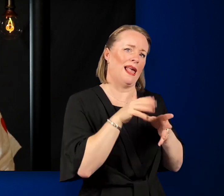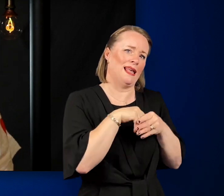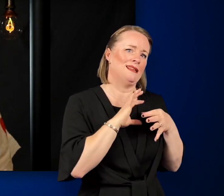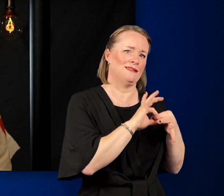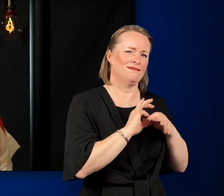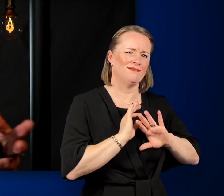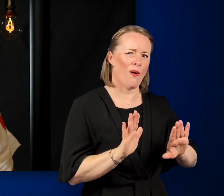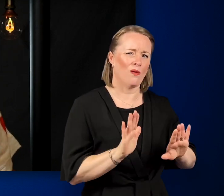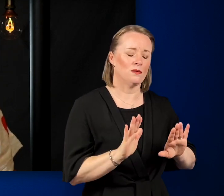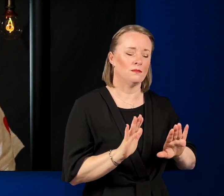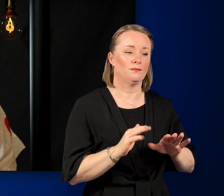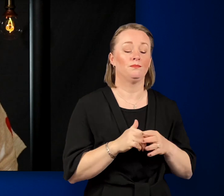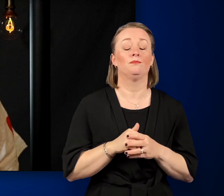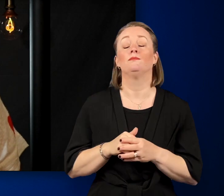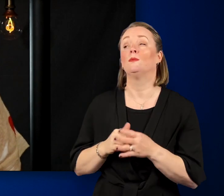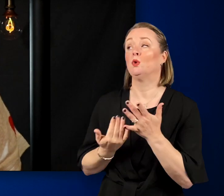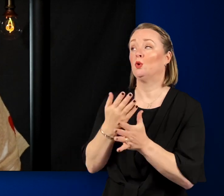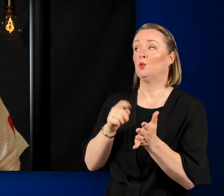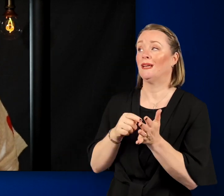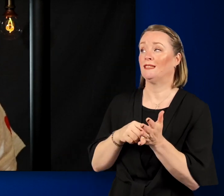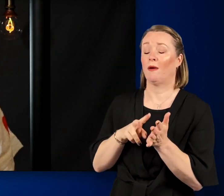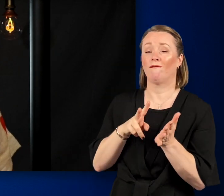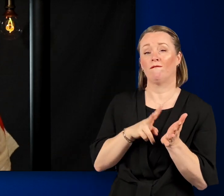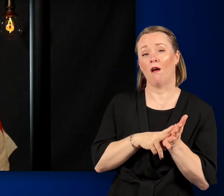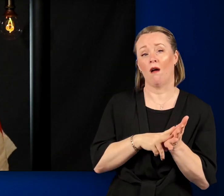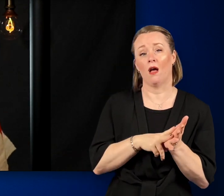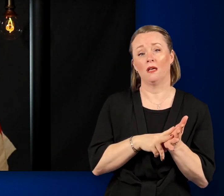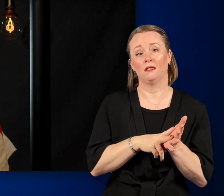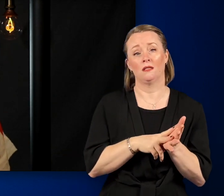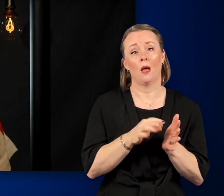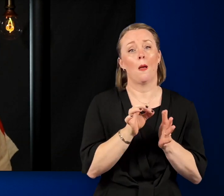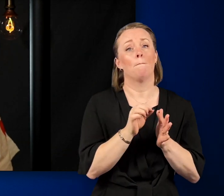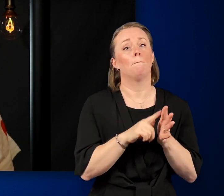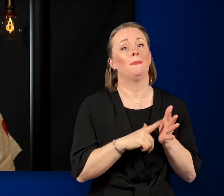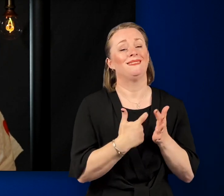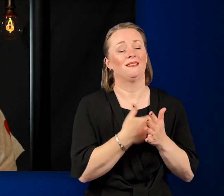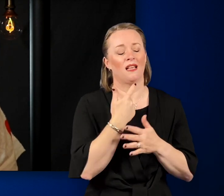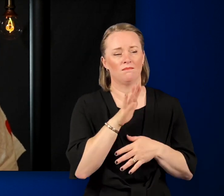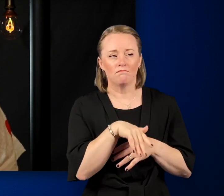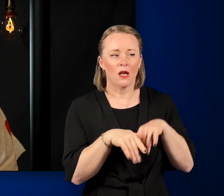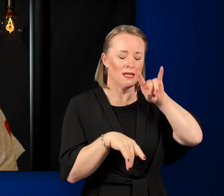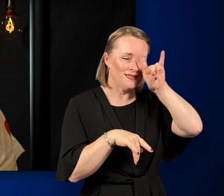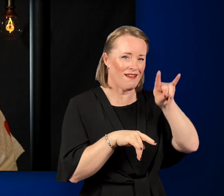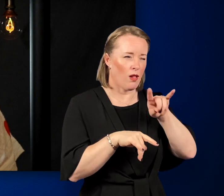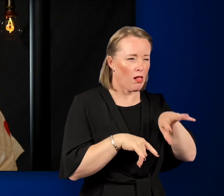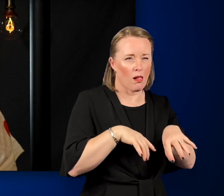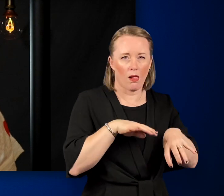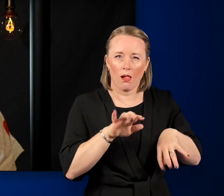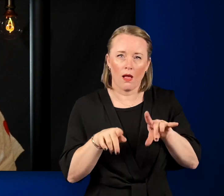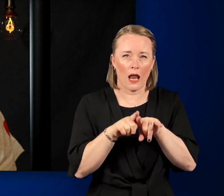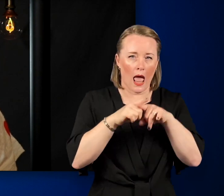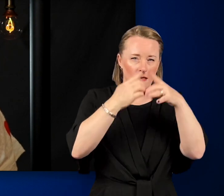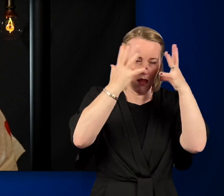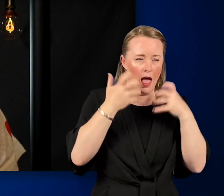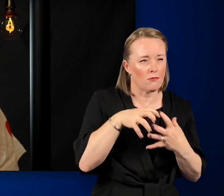like a roaring lion, as Peter tells us, but if we stay at the table with God, we have the authority in